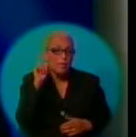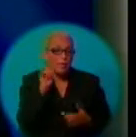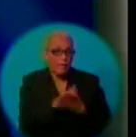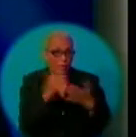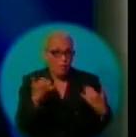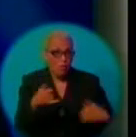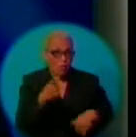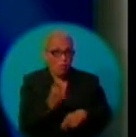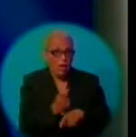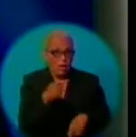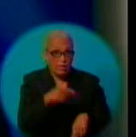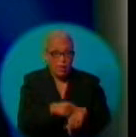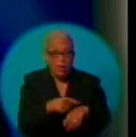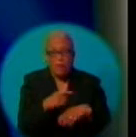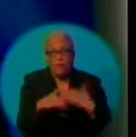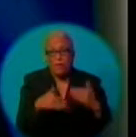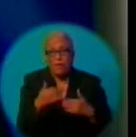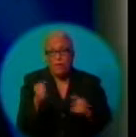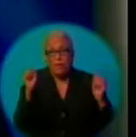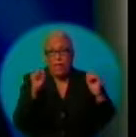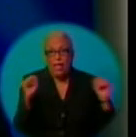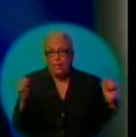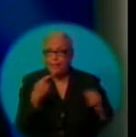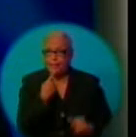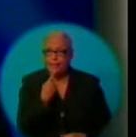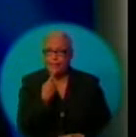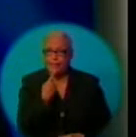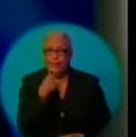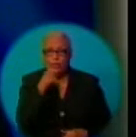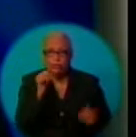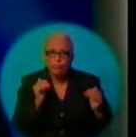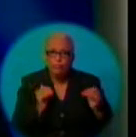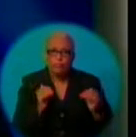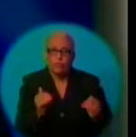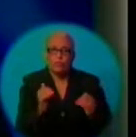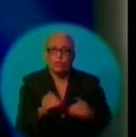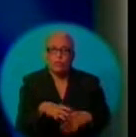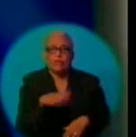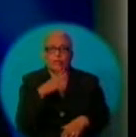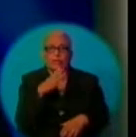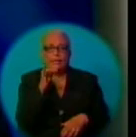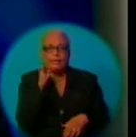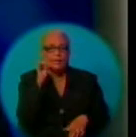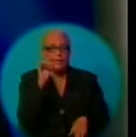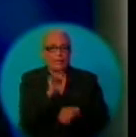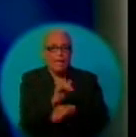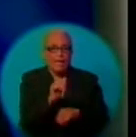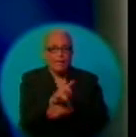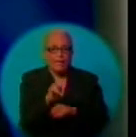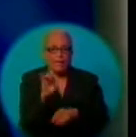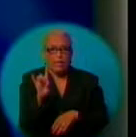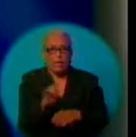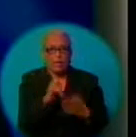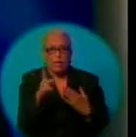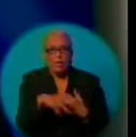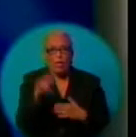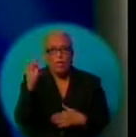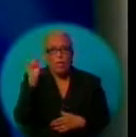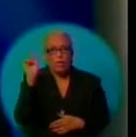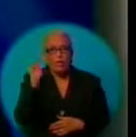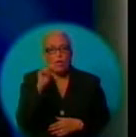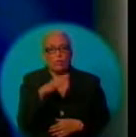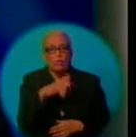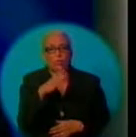it's time to take developing athletes seriously, and she pushed that point on last night's TV8 program, Thornhill Talk